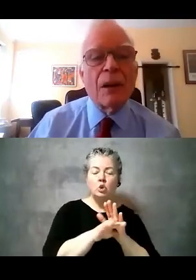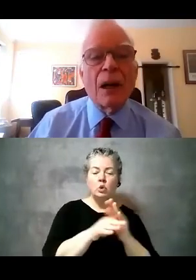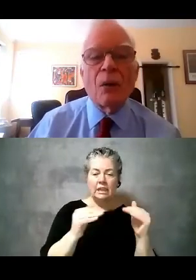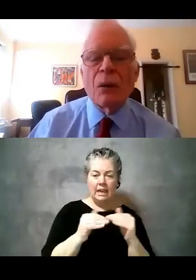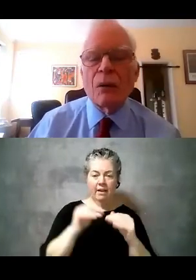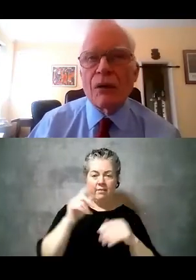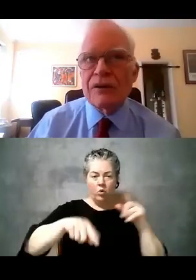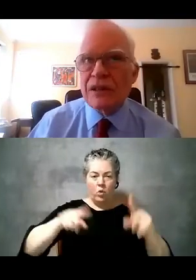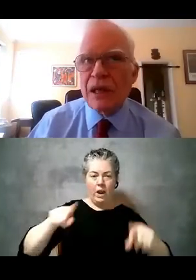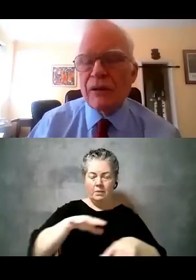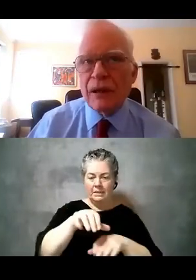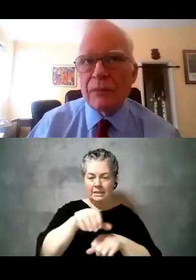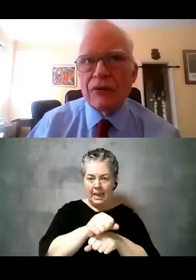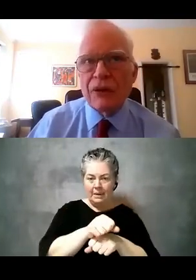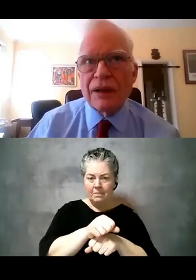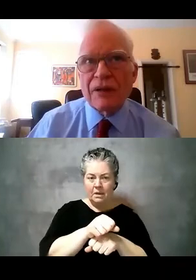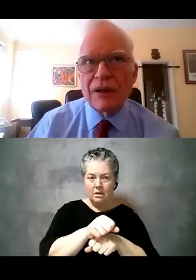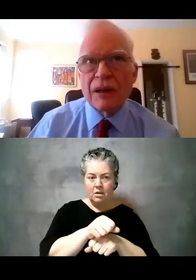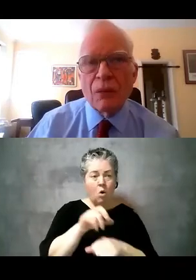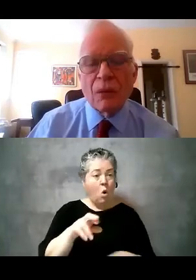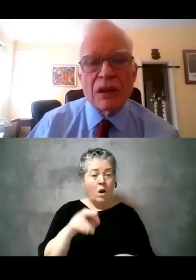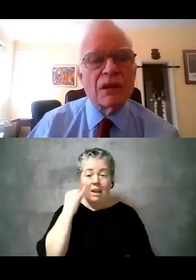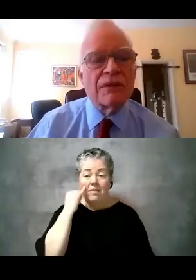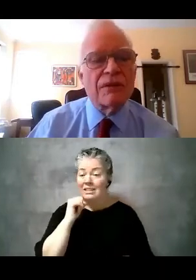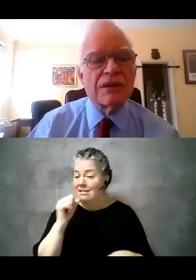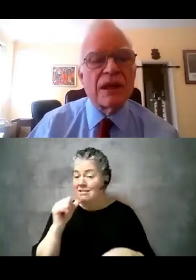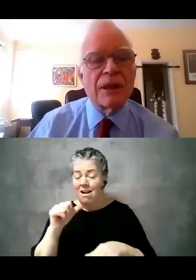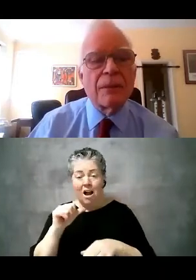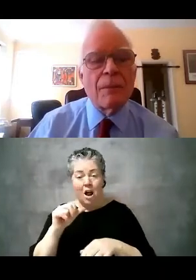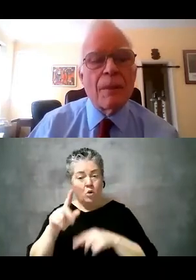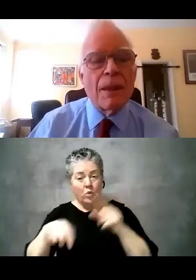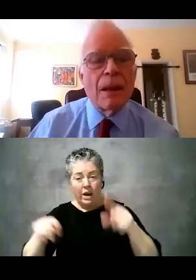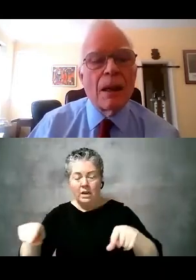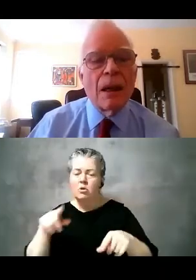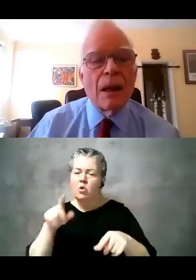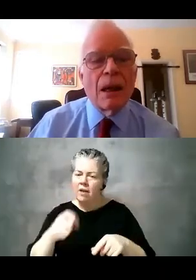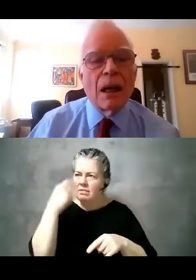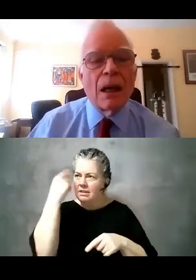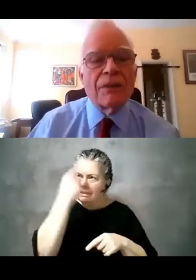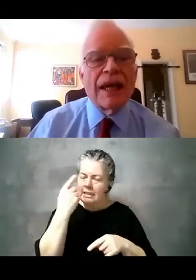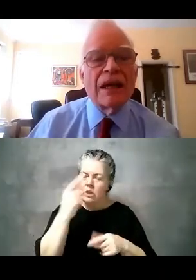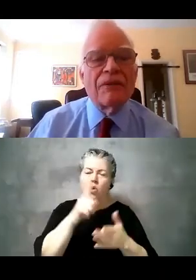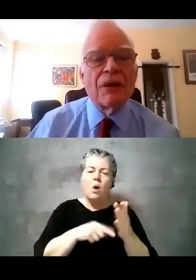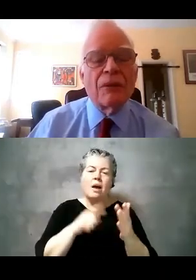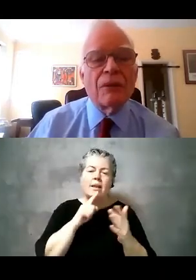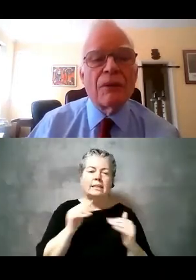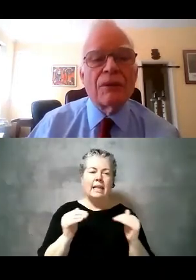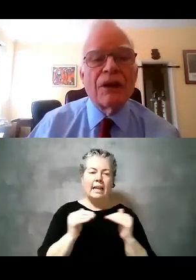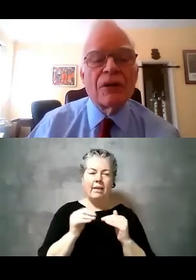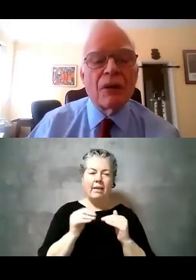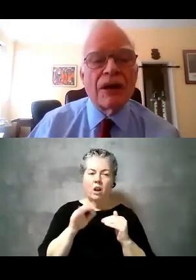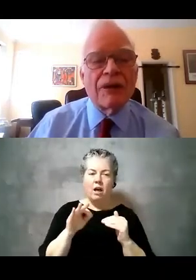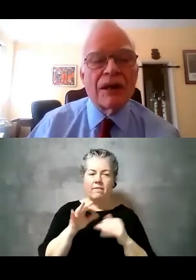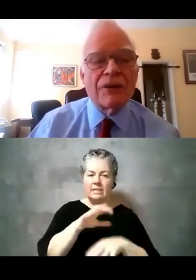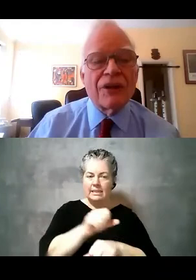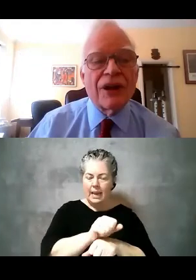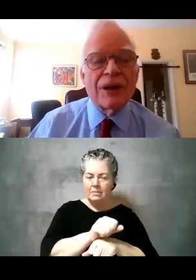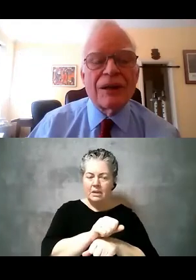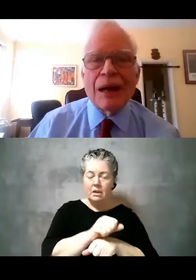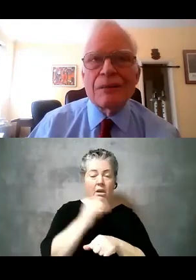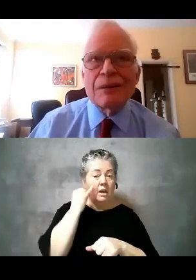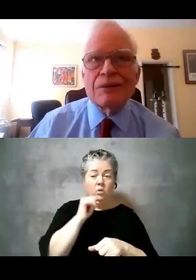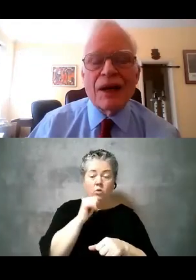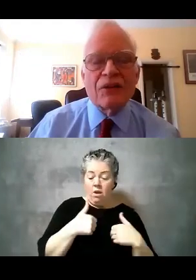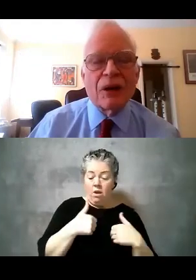assignment, or if it's non-random, you still have to think about what is the level of assignment. And if you don't have random